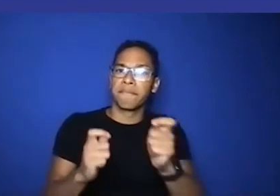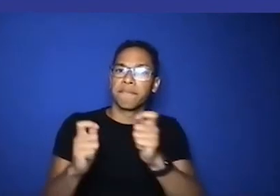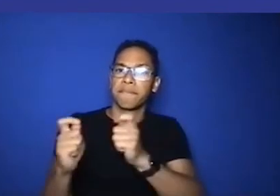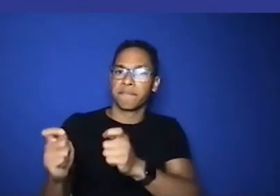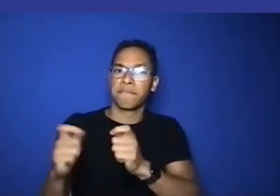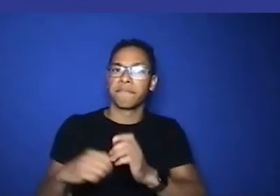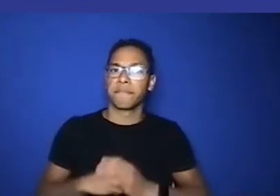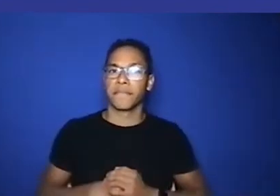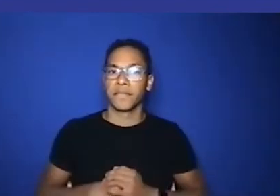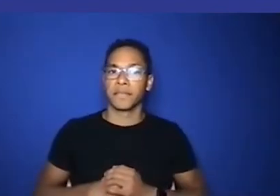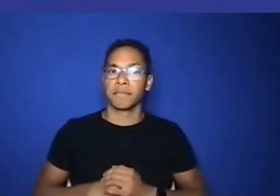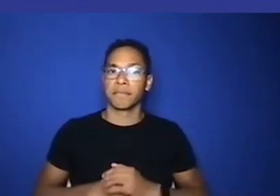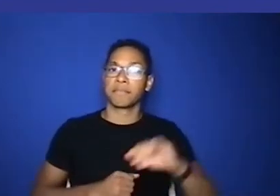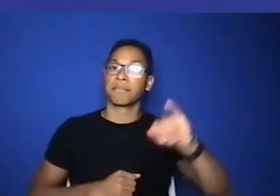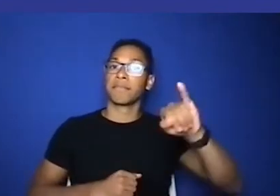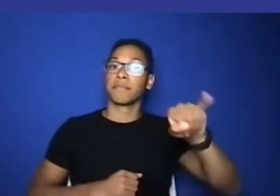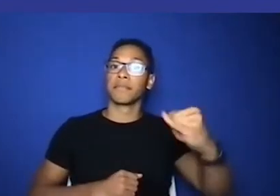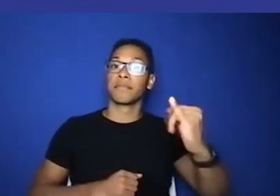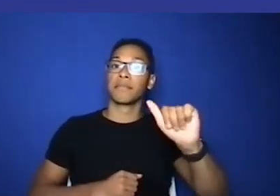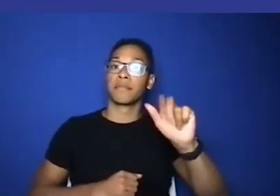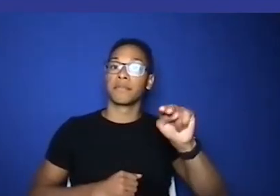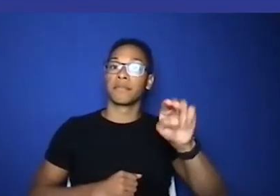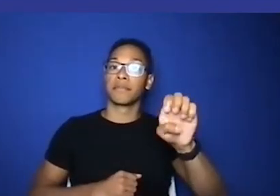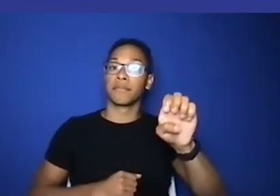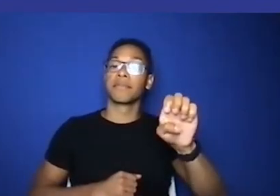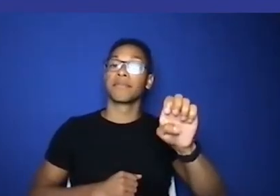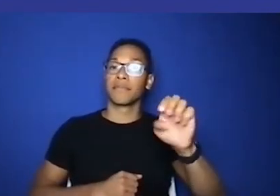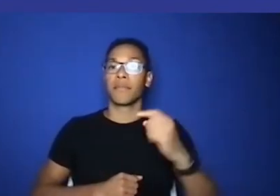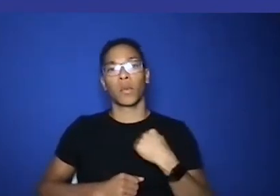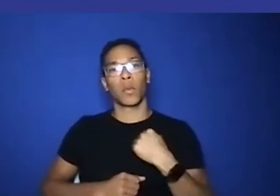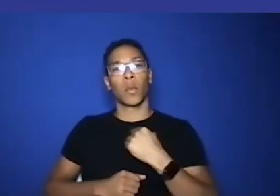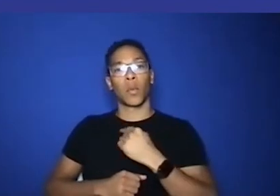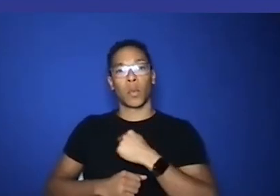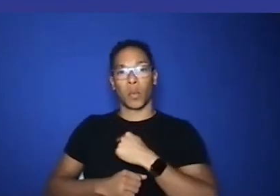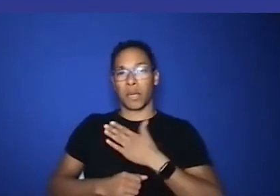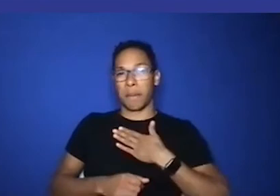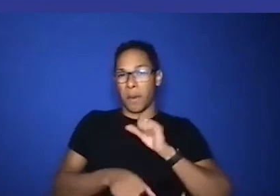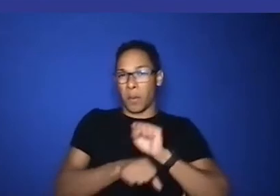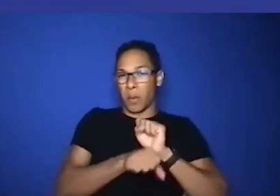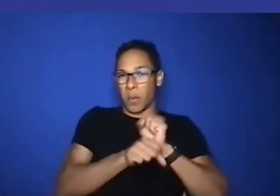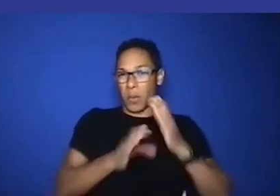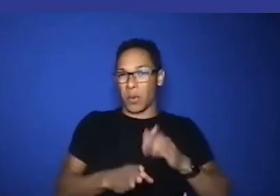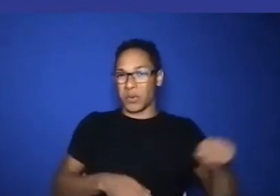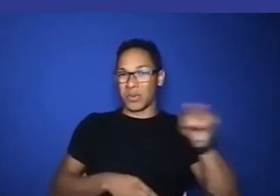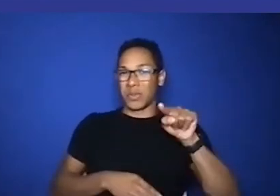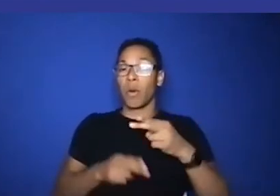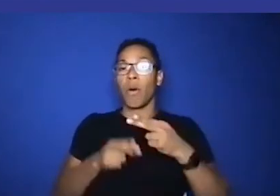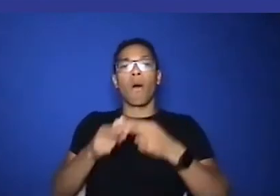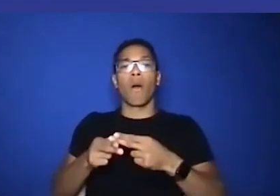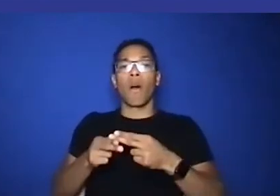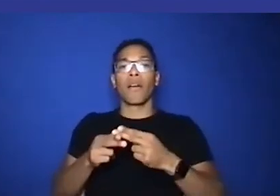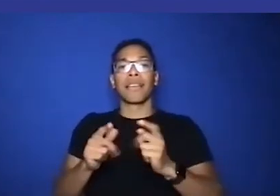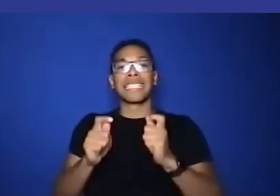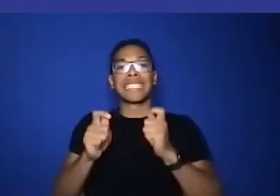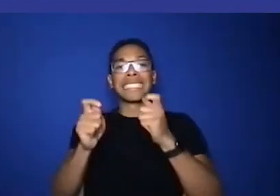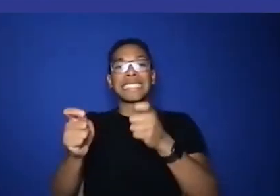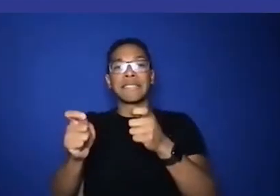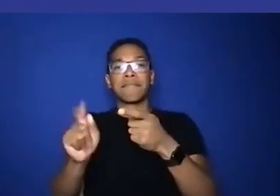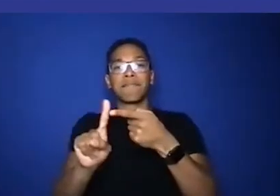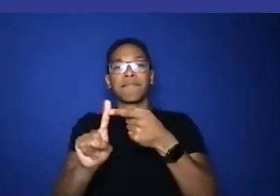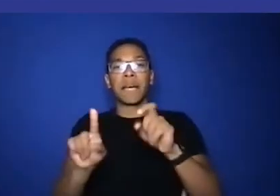My colleagues call them in Passamaquoddy gifts from the ancestors. That they are gifts from the ancestors, and that